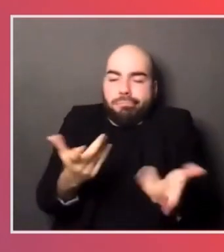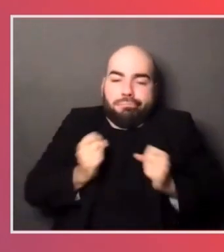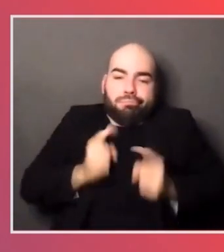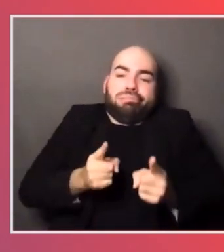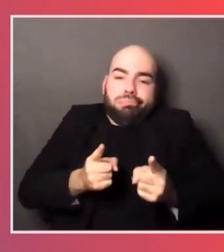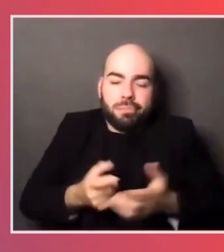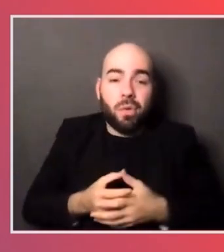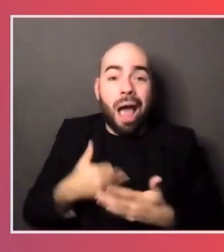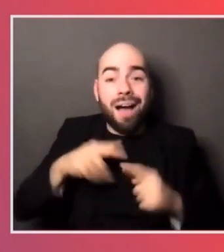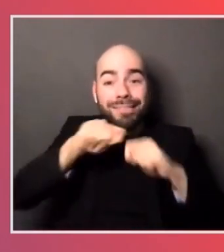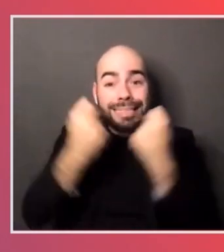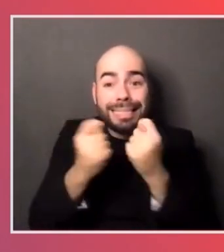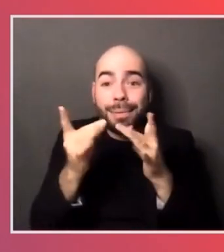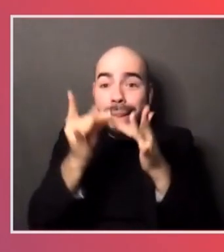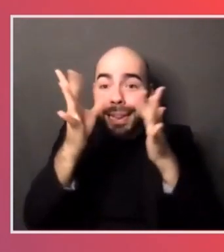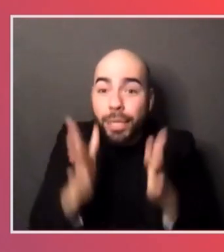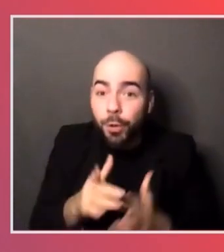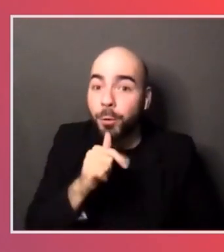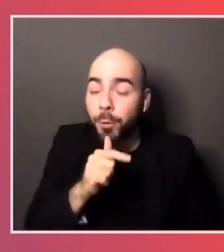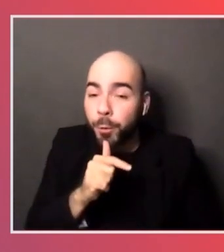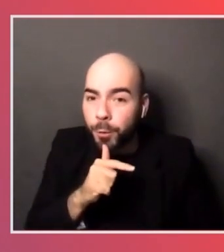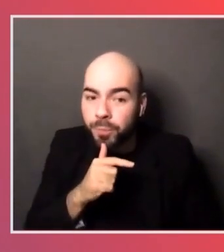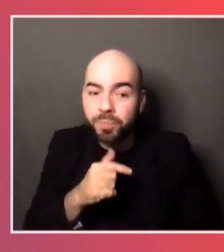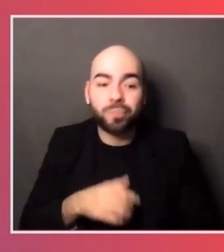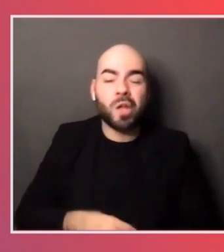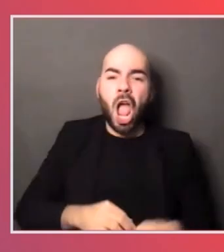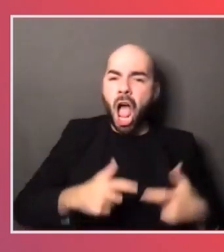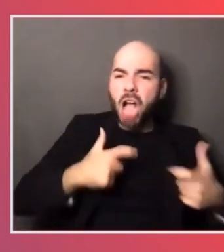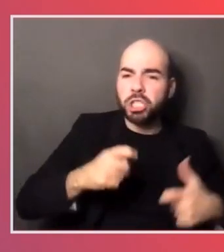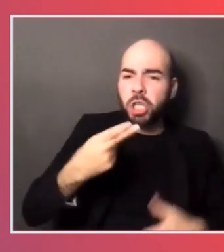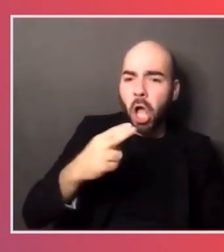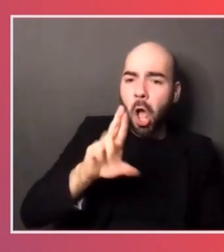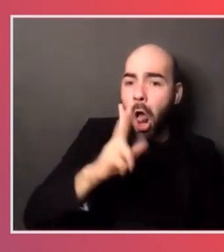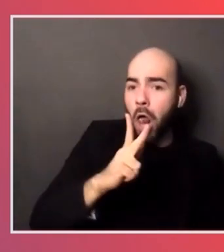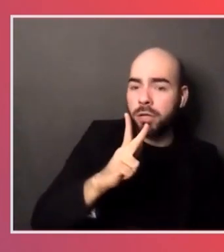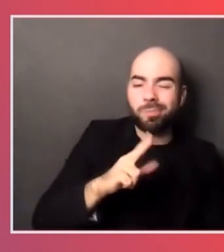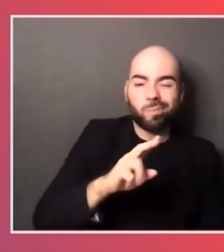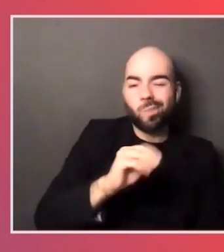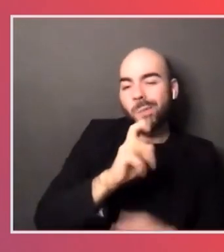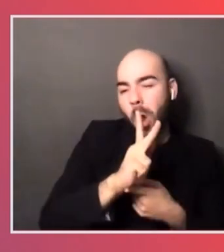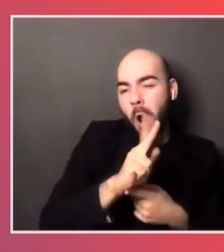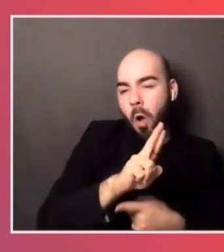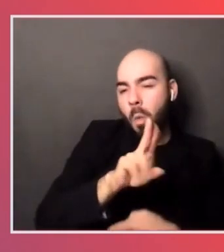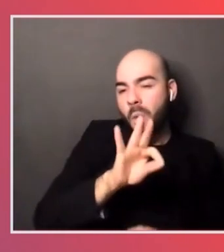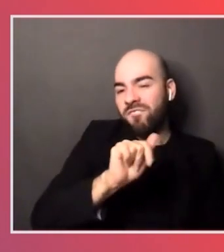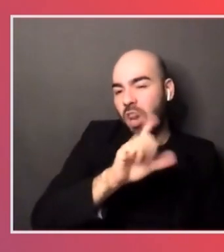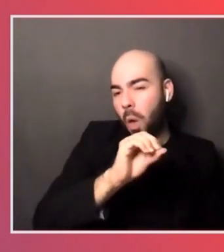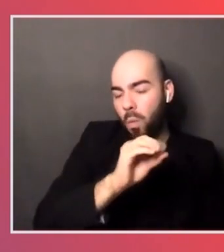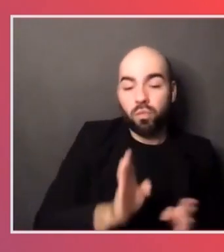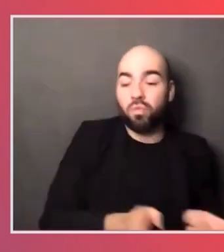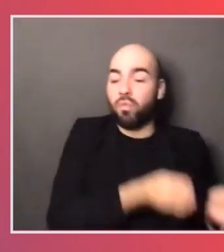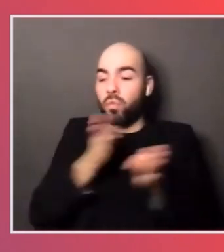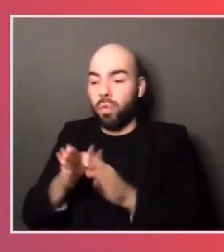Incredible Hulk, Mr. Mark Ruffalo, and we've got the Incredible Ant-Man, Mr. Paul Rudd. Guys, will you please take it from